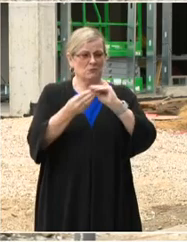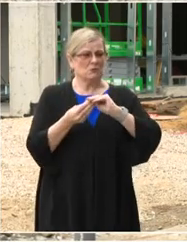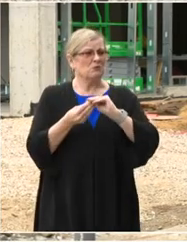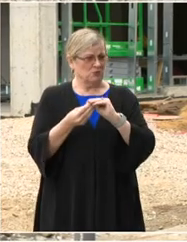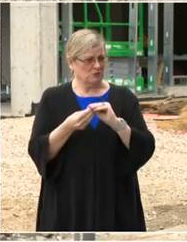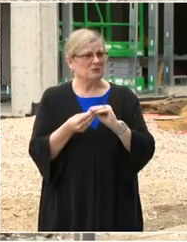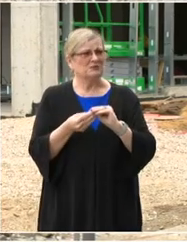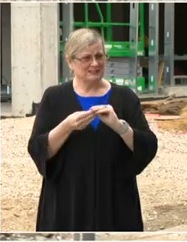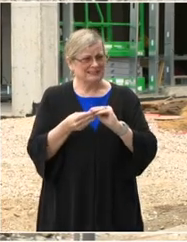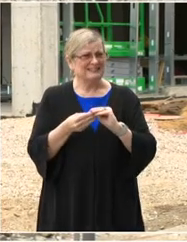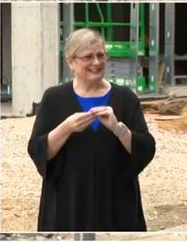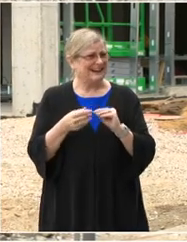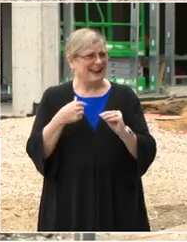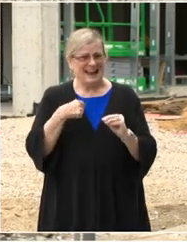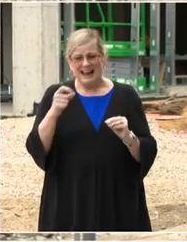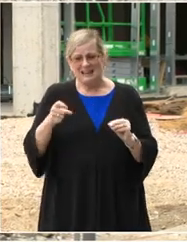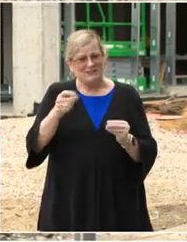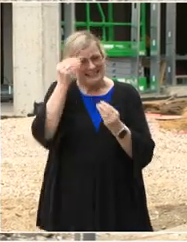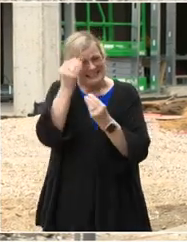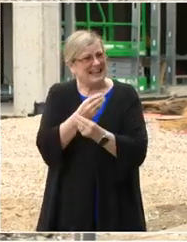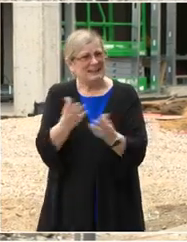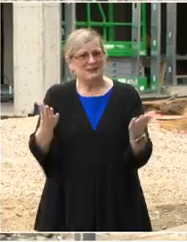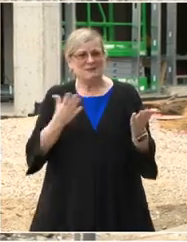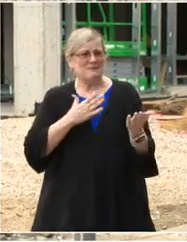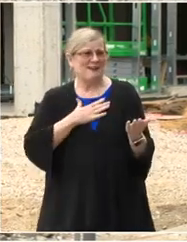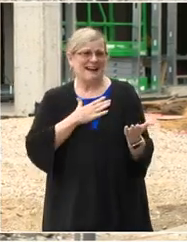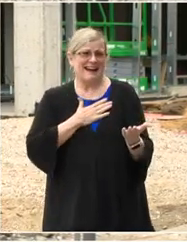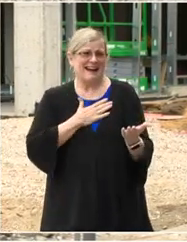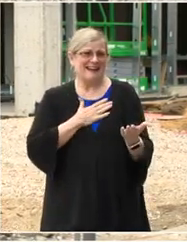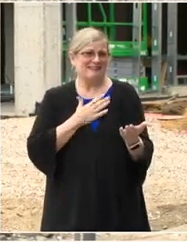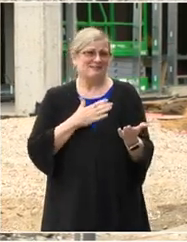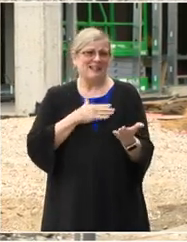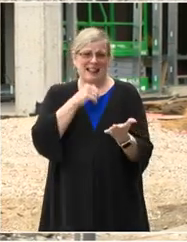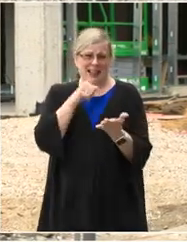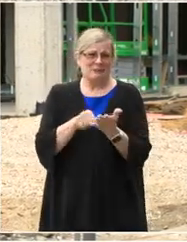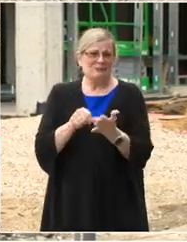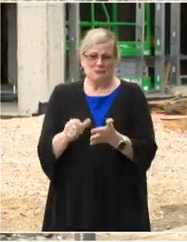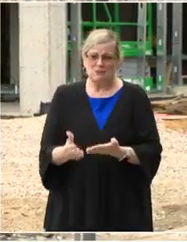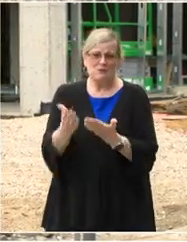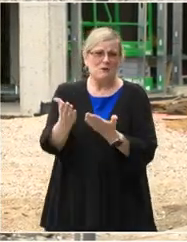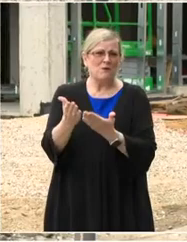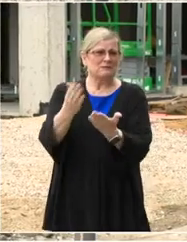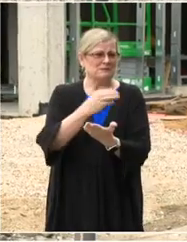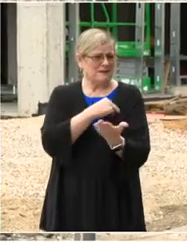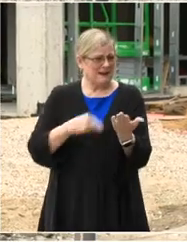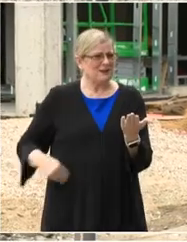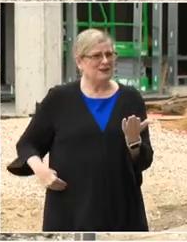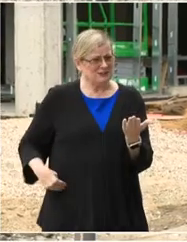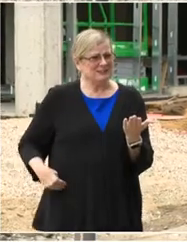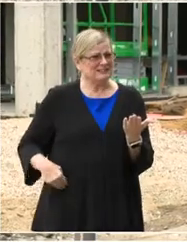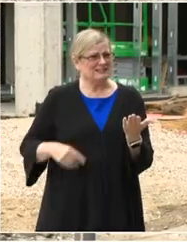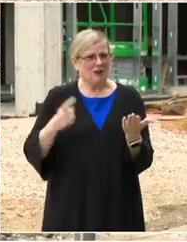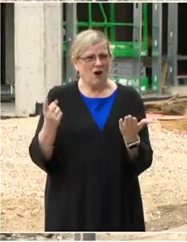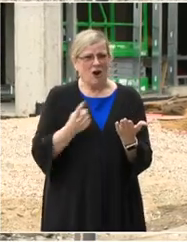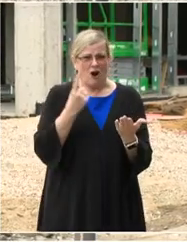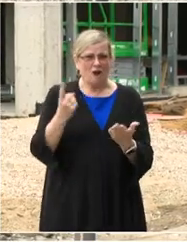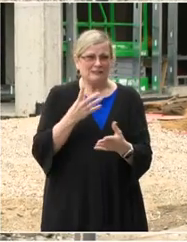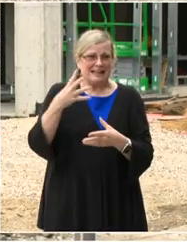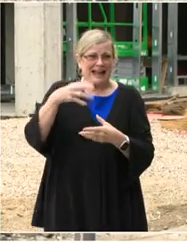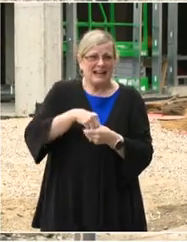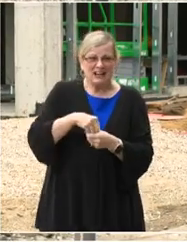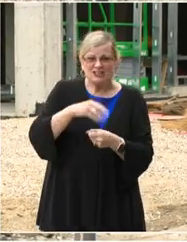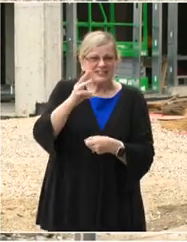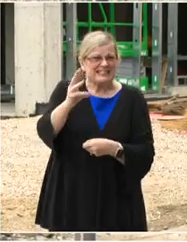in all of what my letter of request to the mayor contained, it had about 600